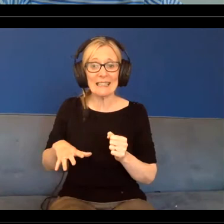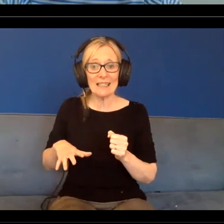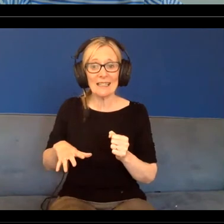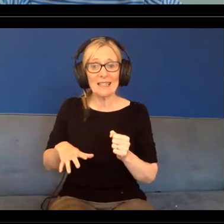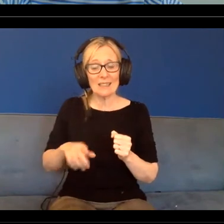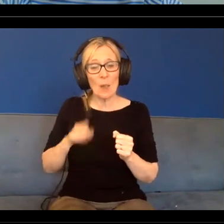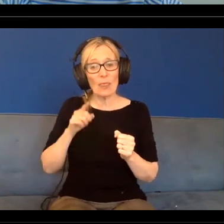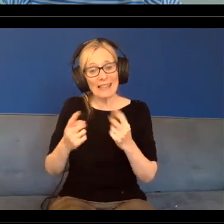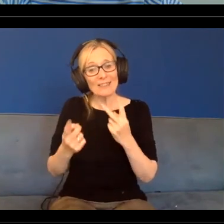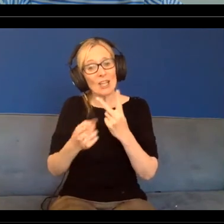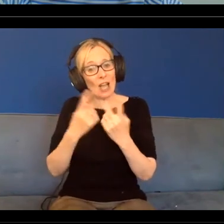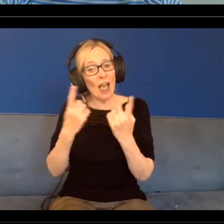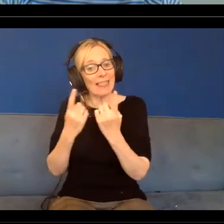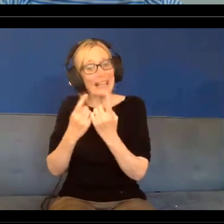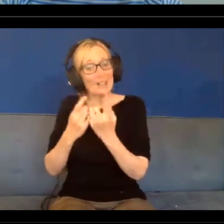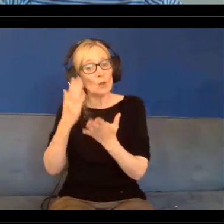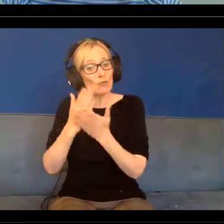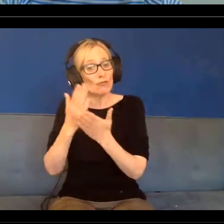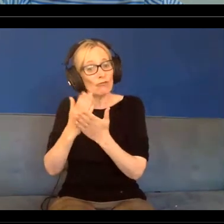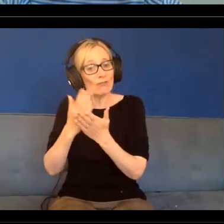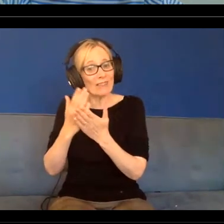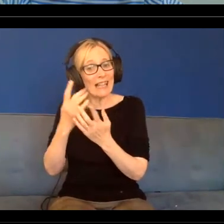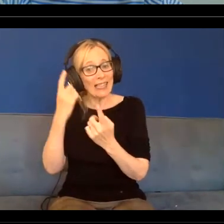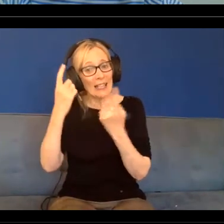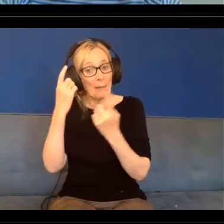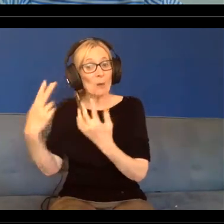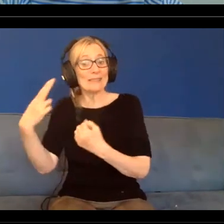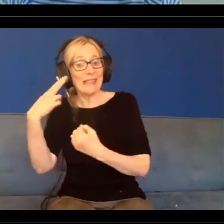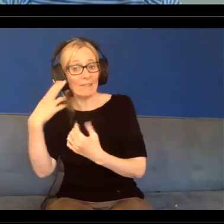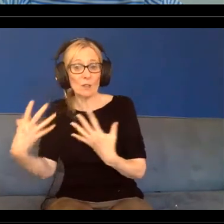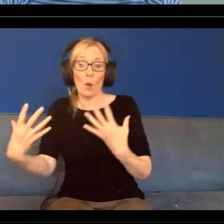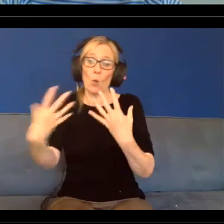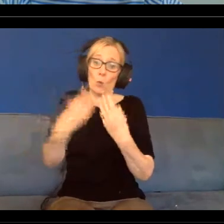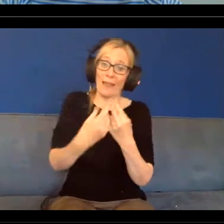that's another thing to land on with deafness. So that they